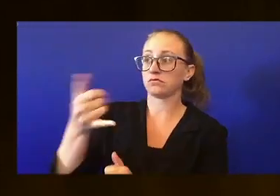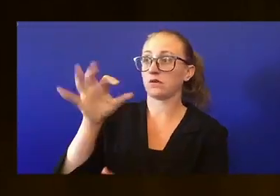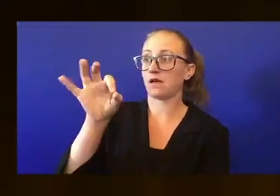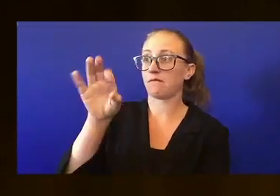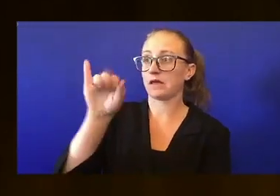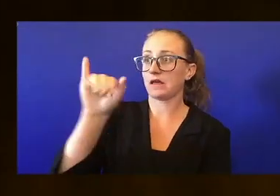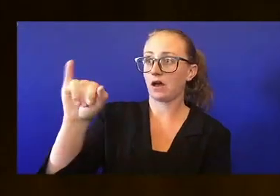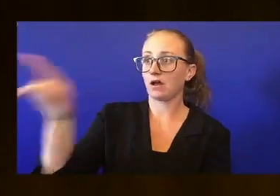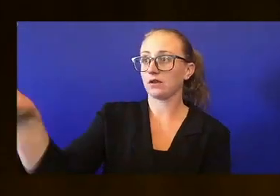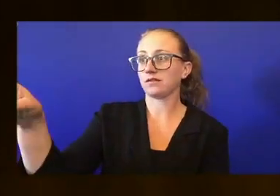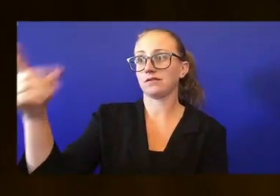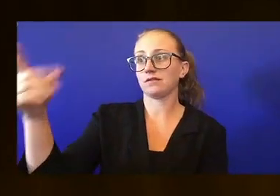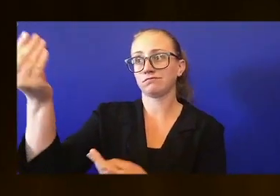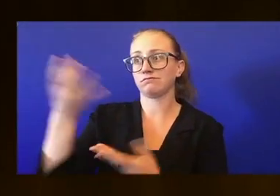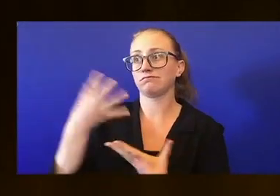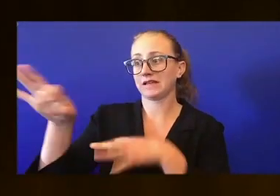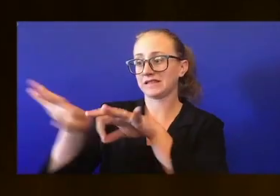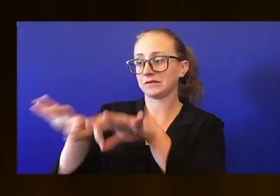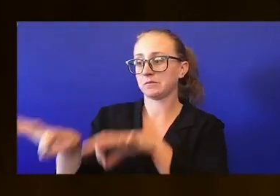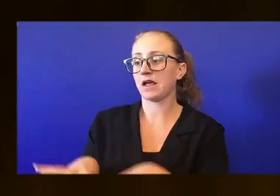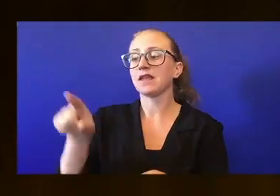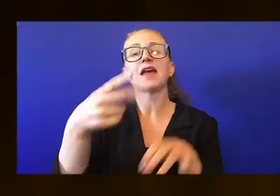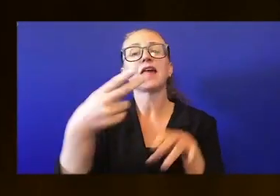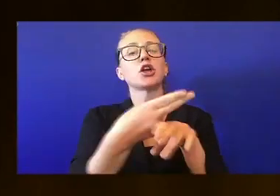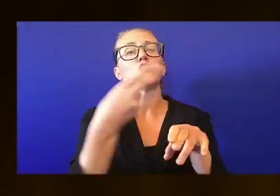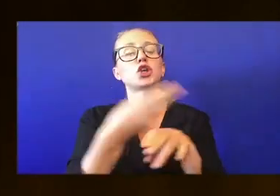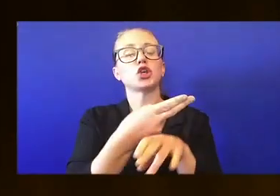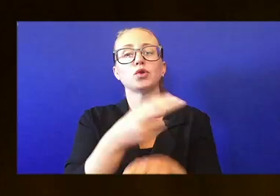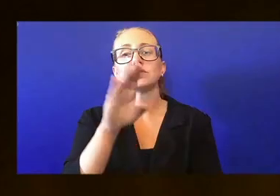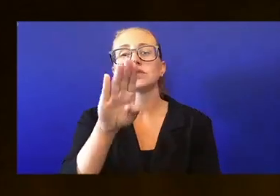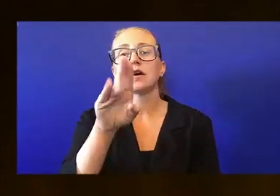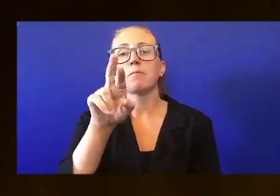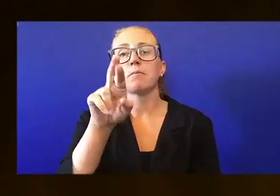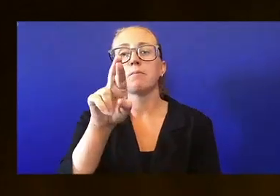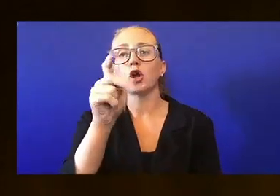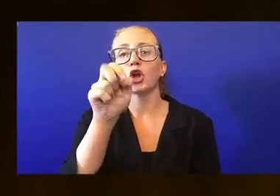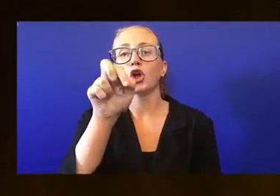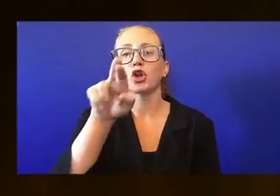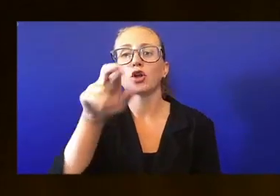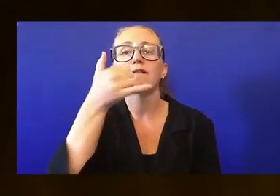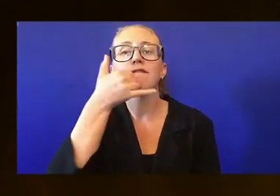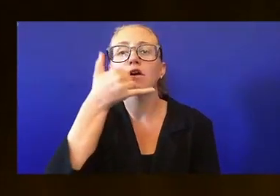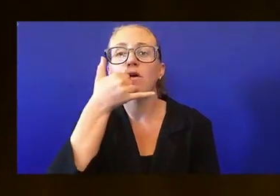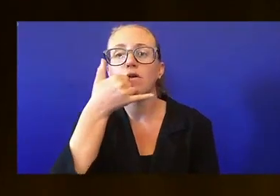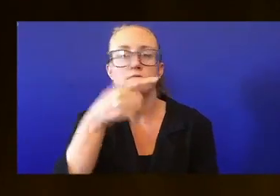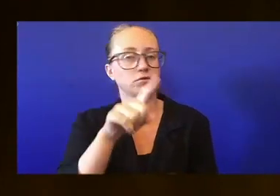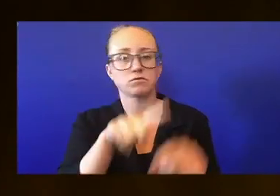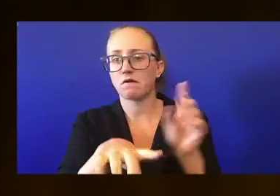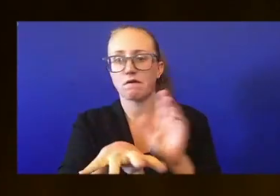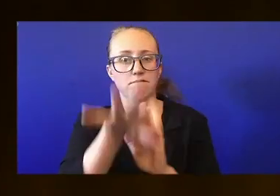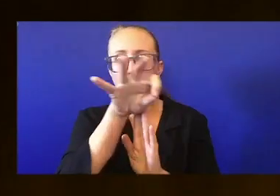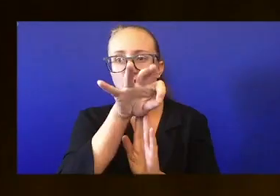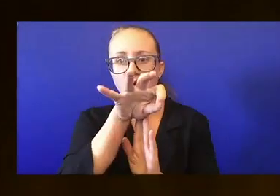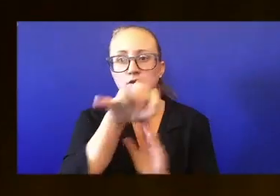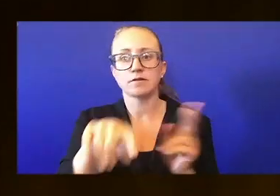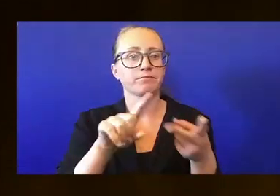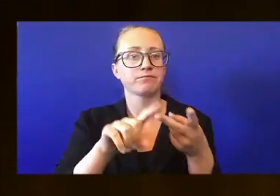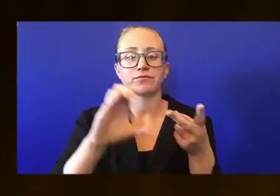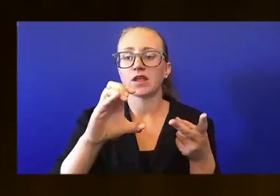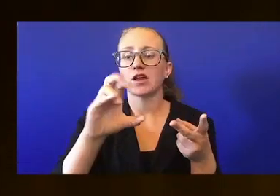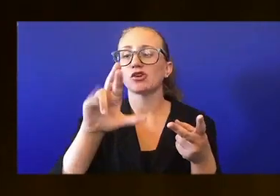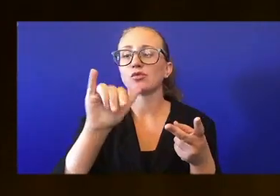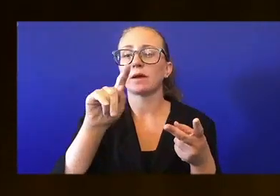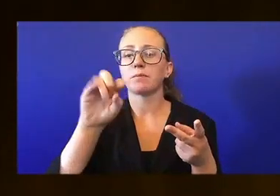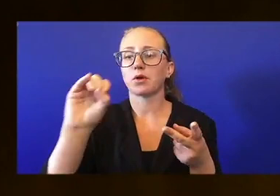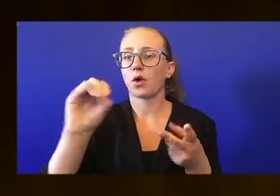burner phones, which cannot be traced, and the cryptocurrency cannot be recalled. And at that time, I'm not even sure they